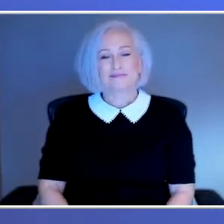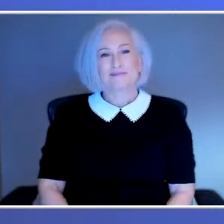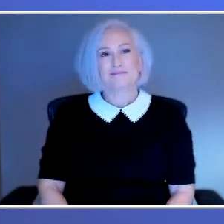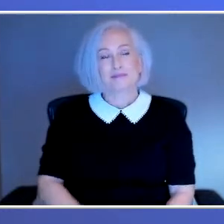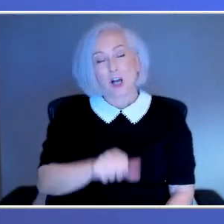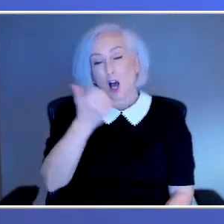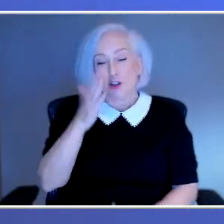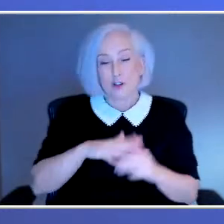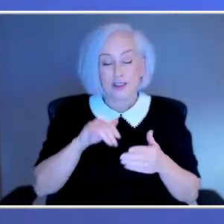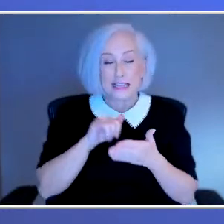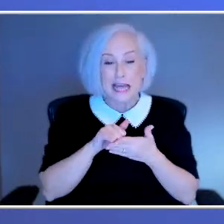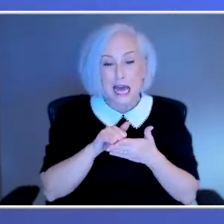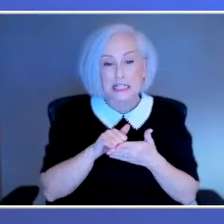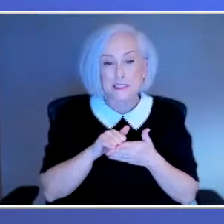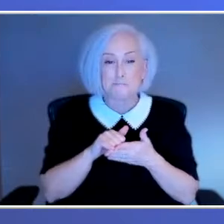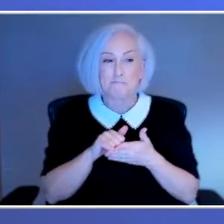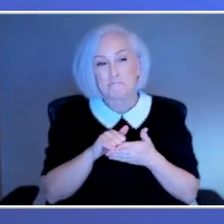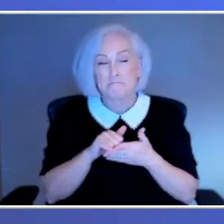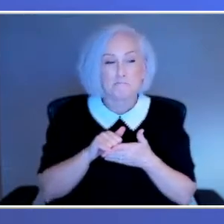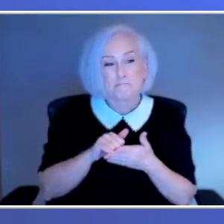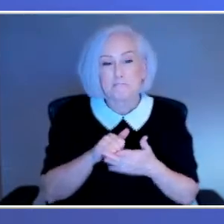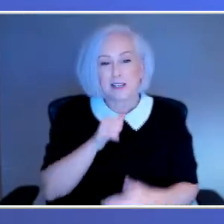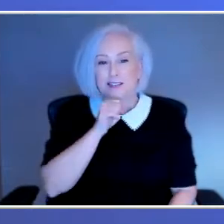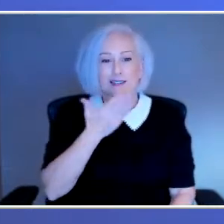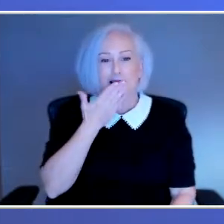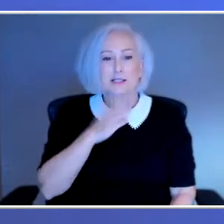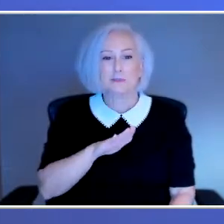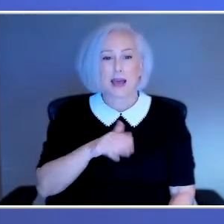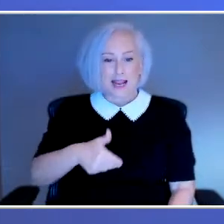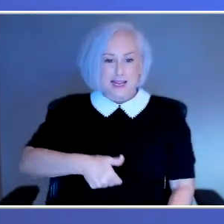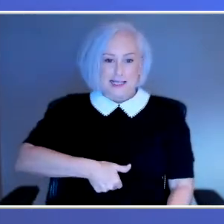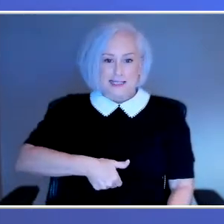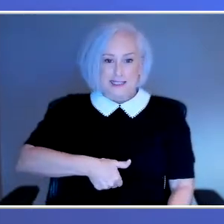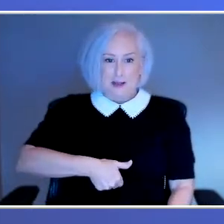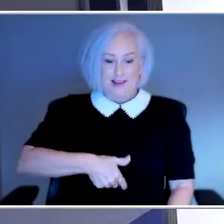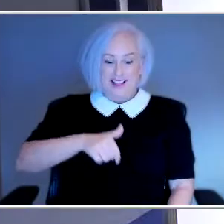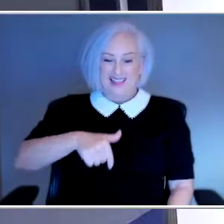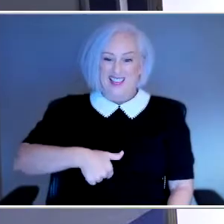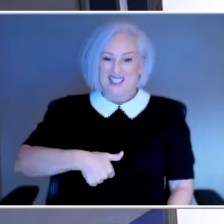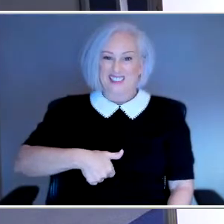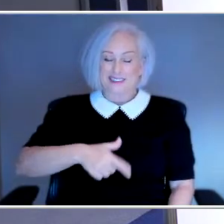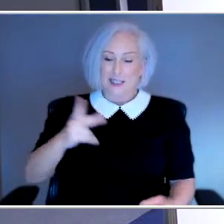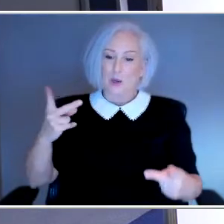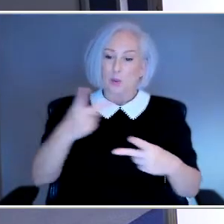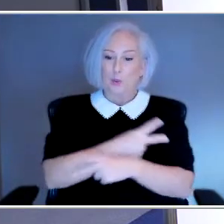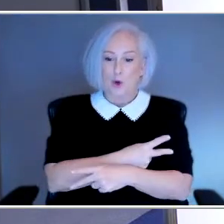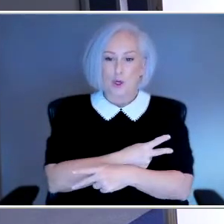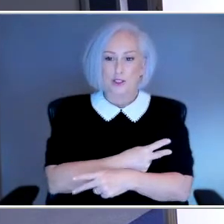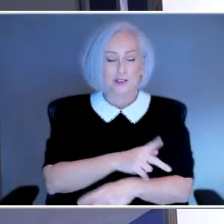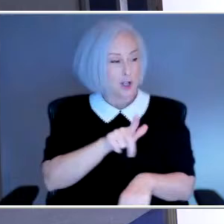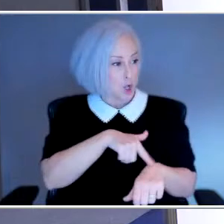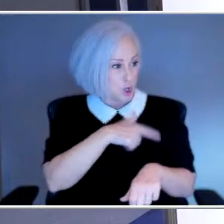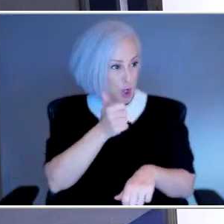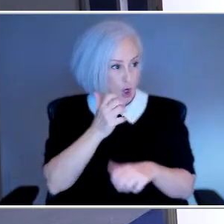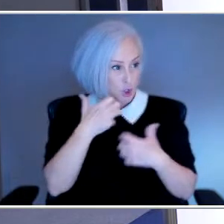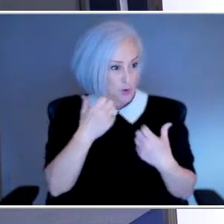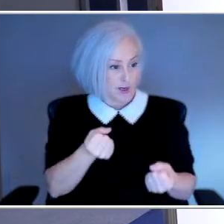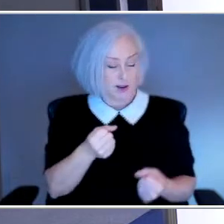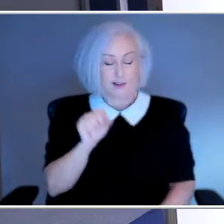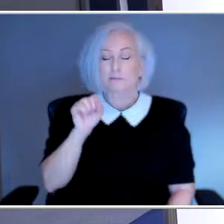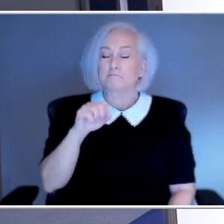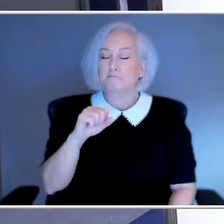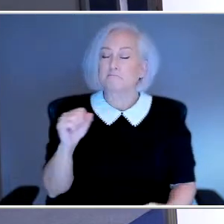was not as bad as the stomach, though. The stomach was far more worse. Longer recovery. Yes. Far worse. What